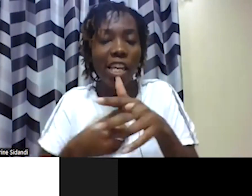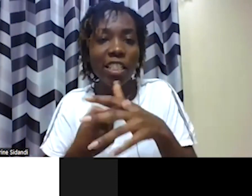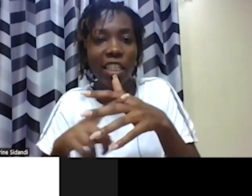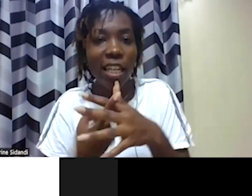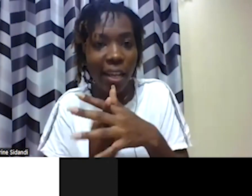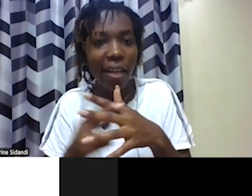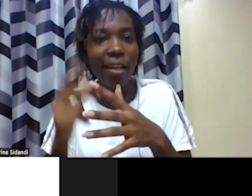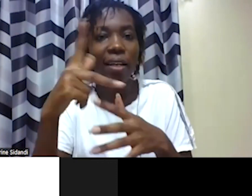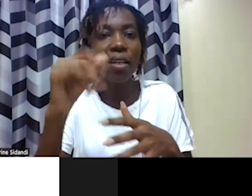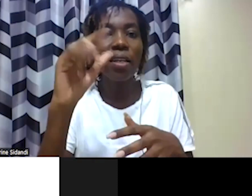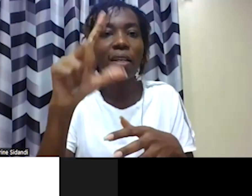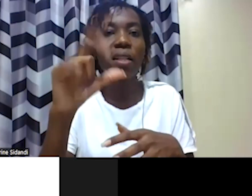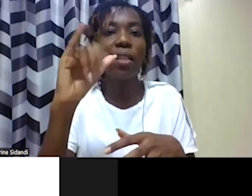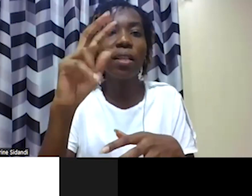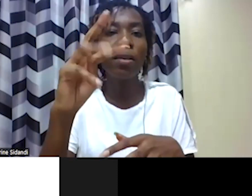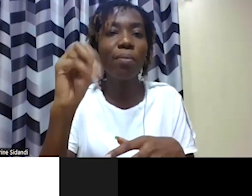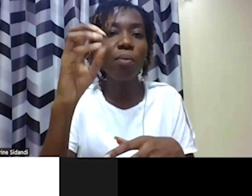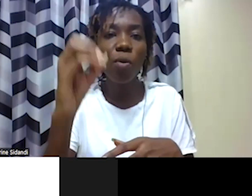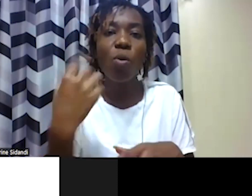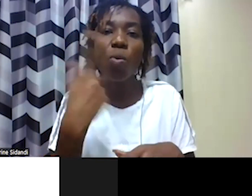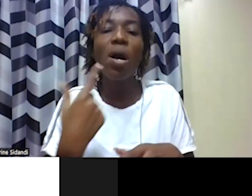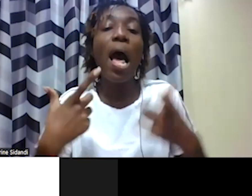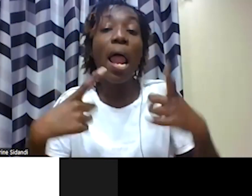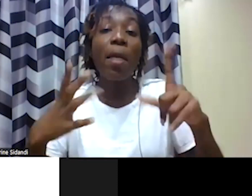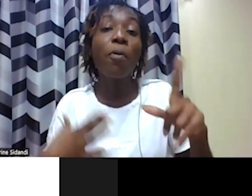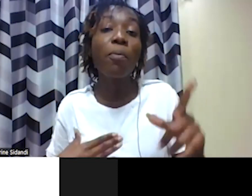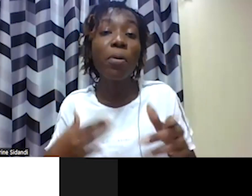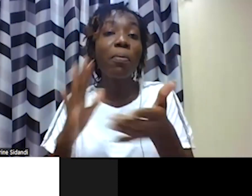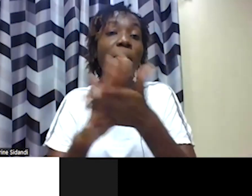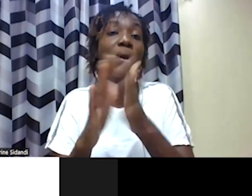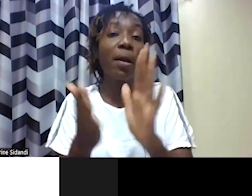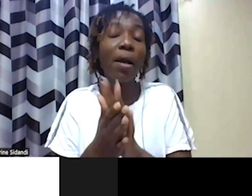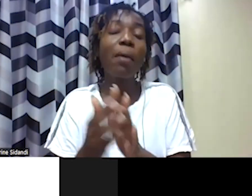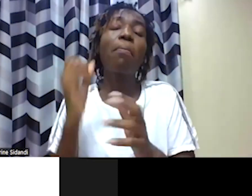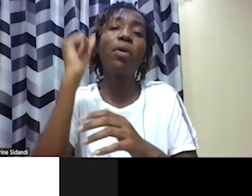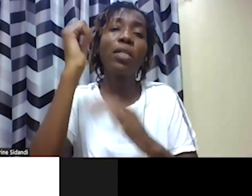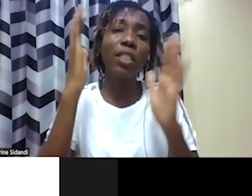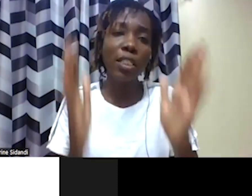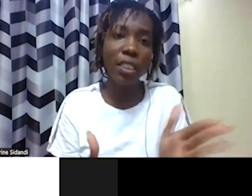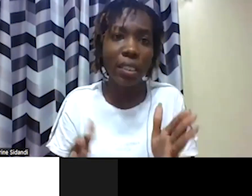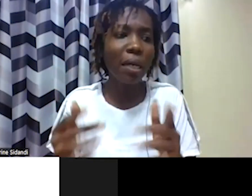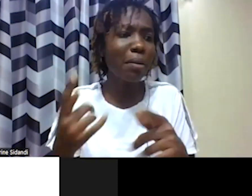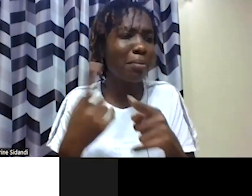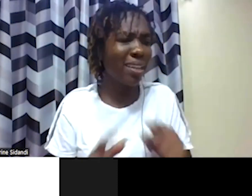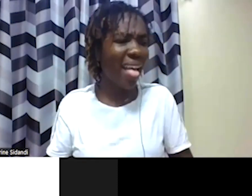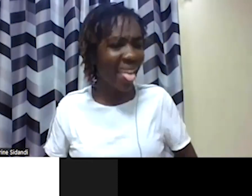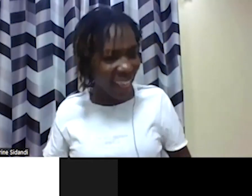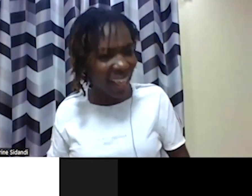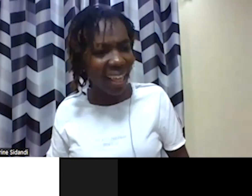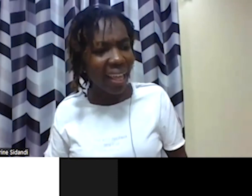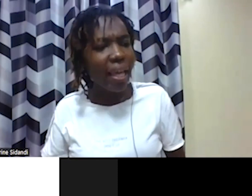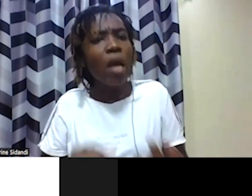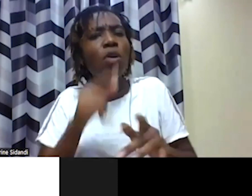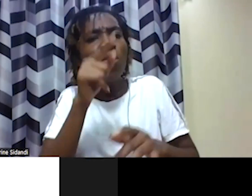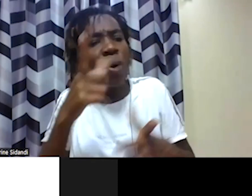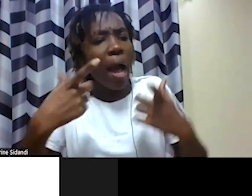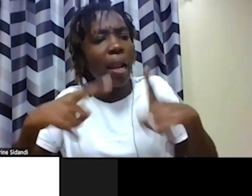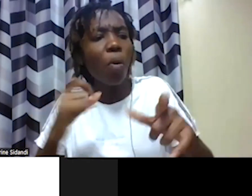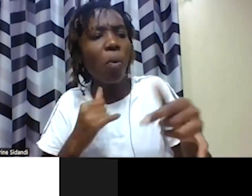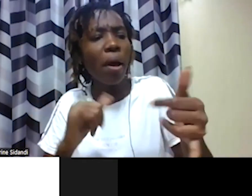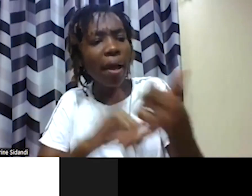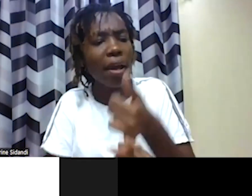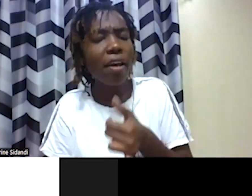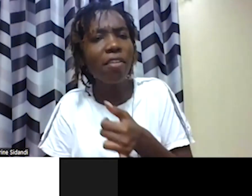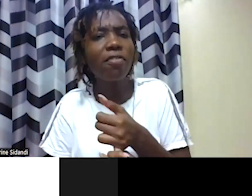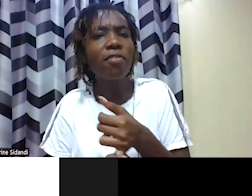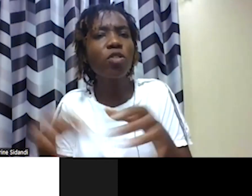who allowed me to go into politics despite being discouraged that how can you allow her to go to politics, and the